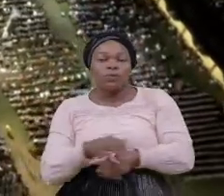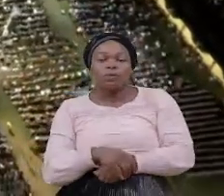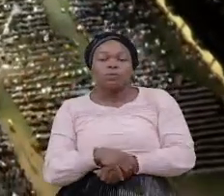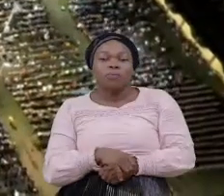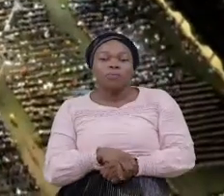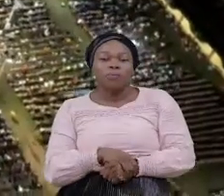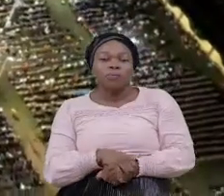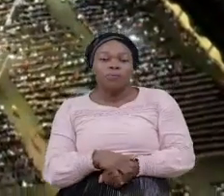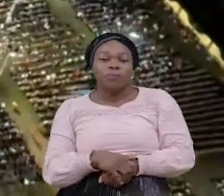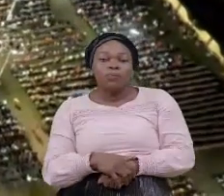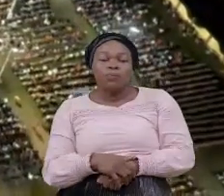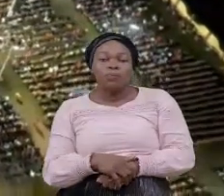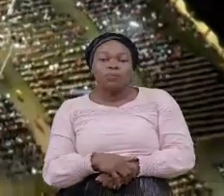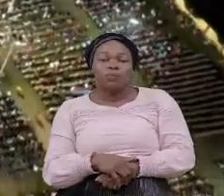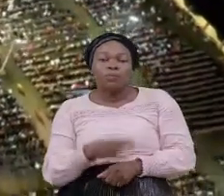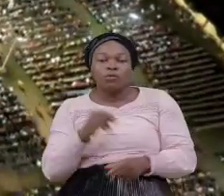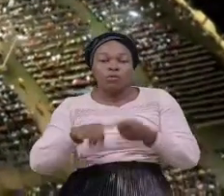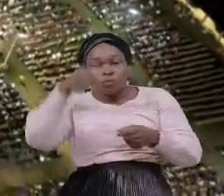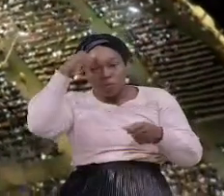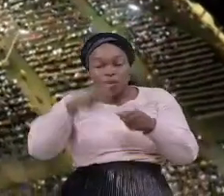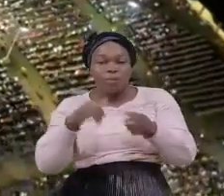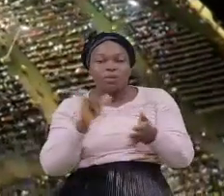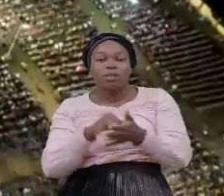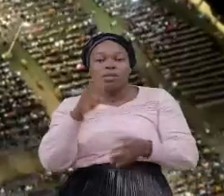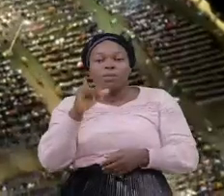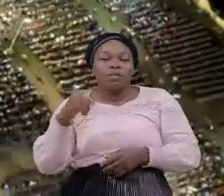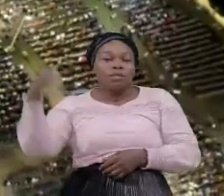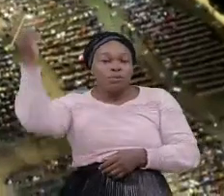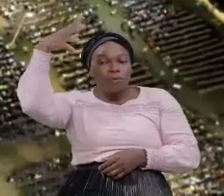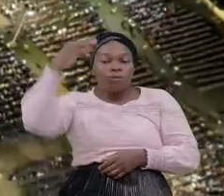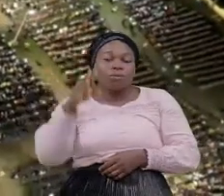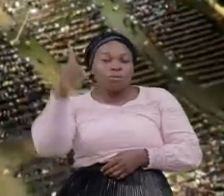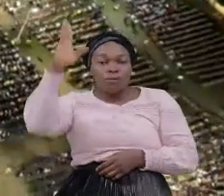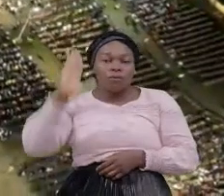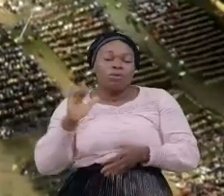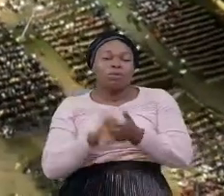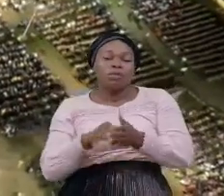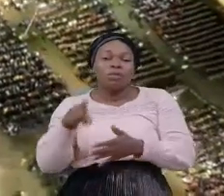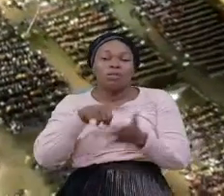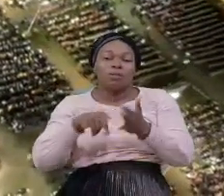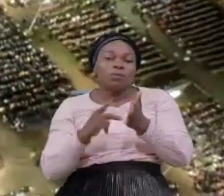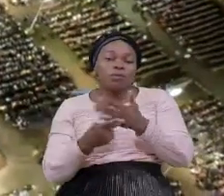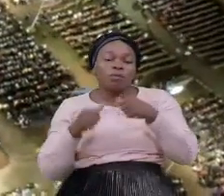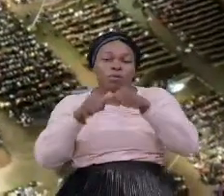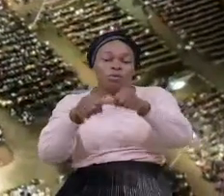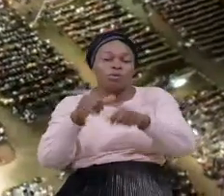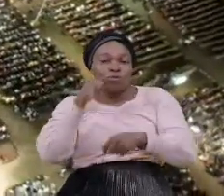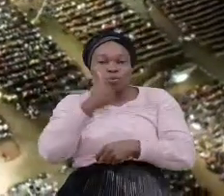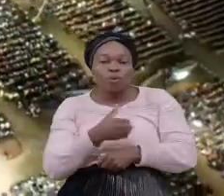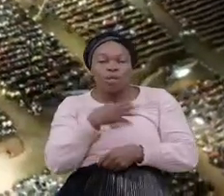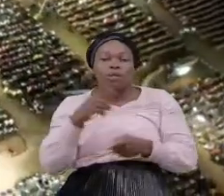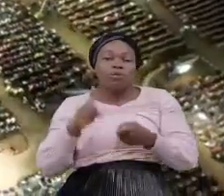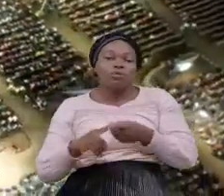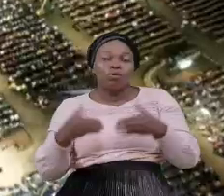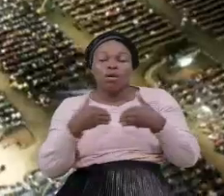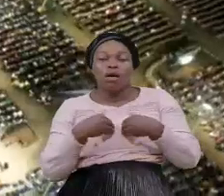Let's remember that by the grace of God, this program continues tomorrow. We have double dose. Everybody shout double